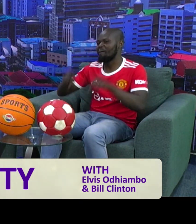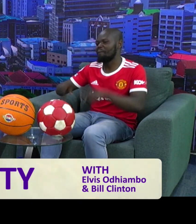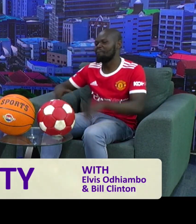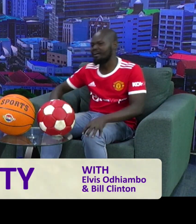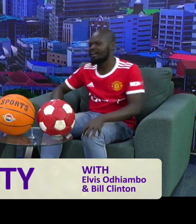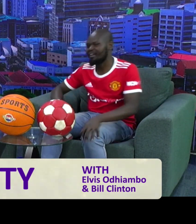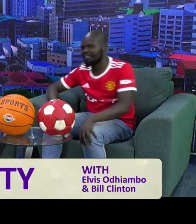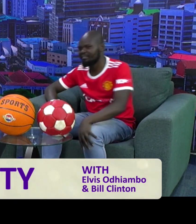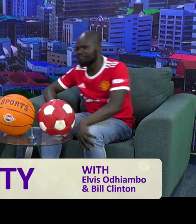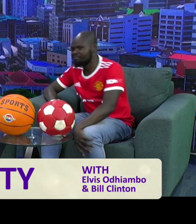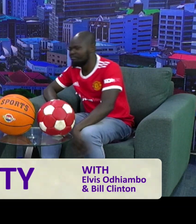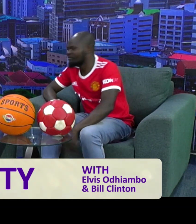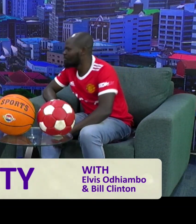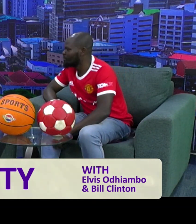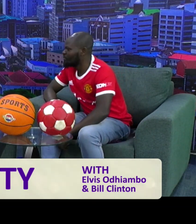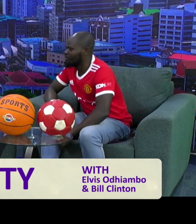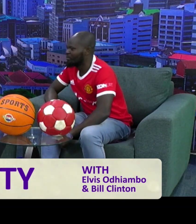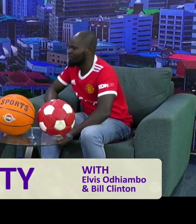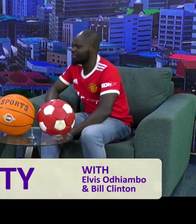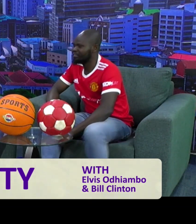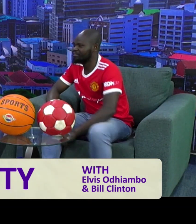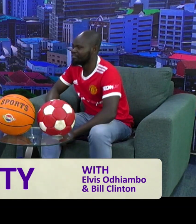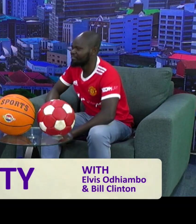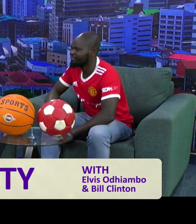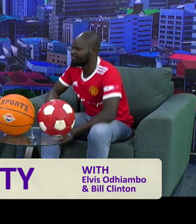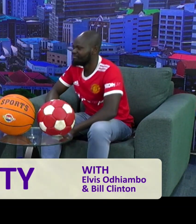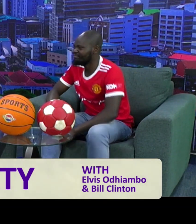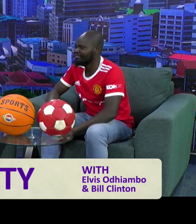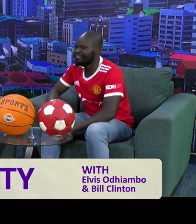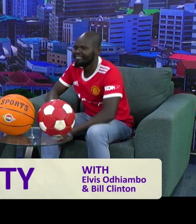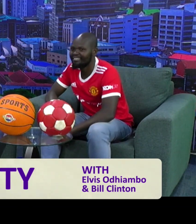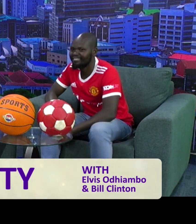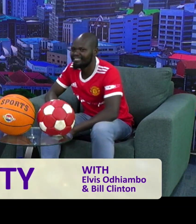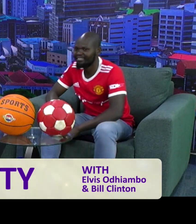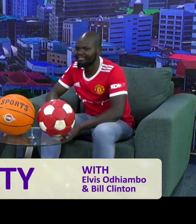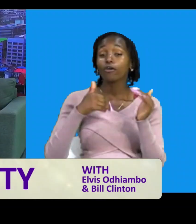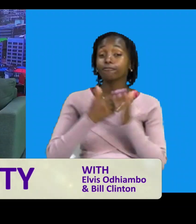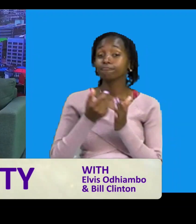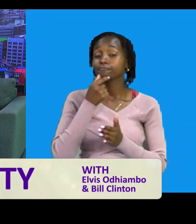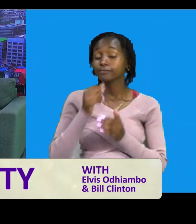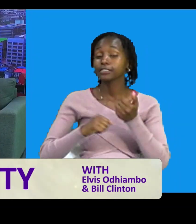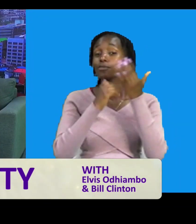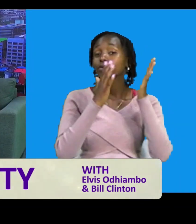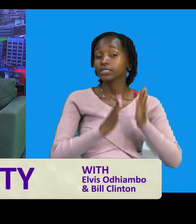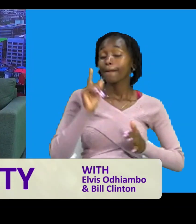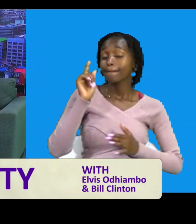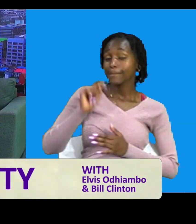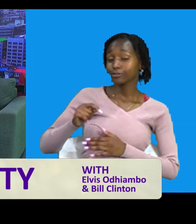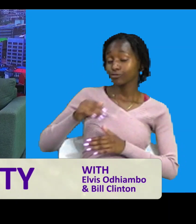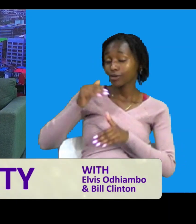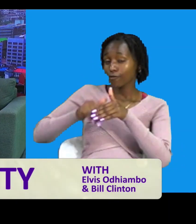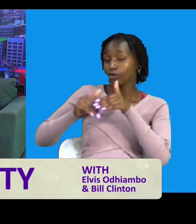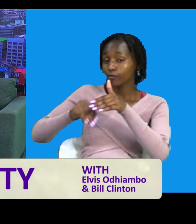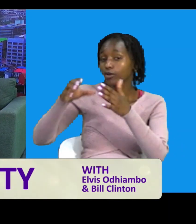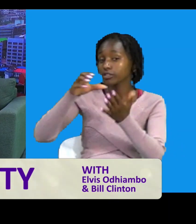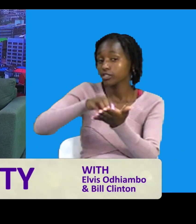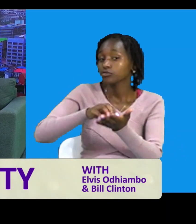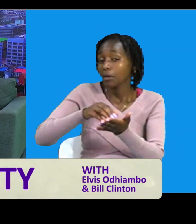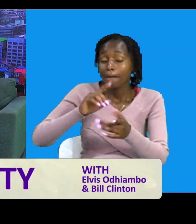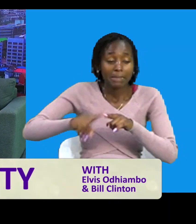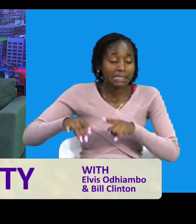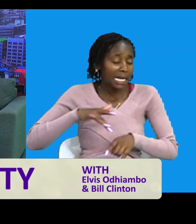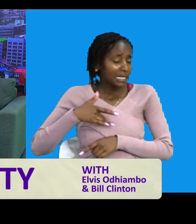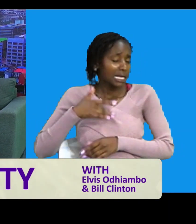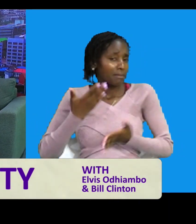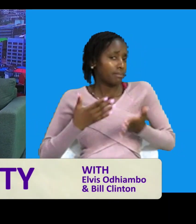that happen, and then we're gonna discuss it on Monday. Well, Gor Mahia fans will be looking at their situation right now and think they're just unlucky because